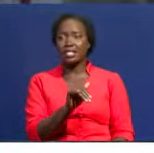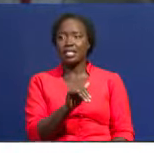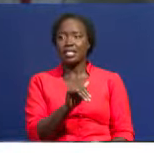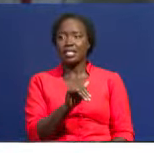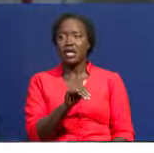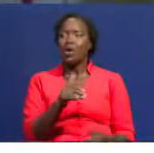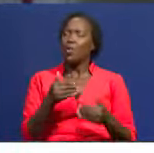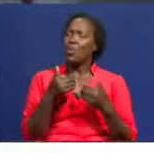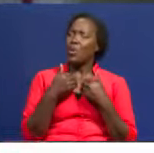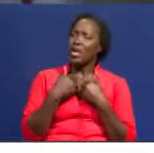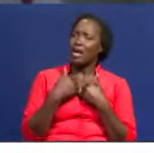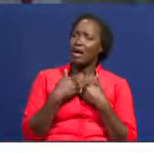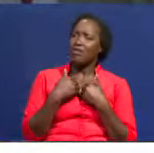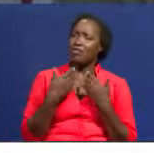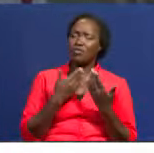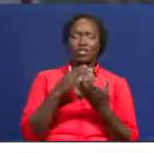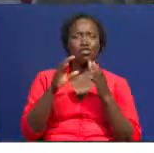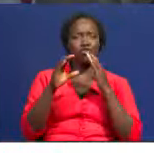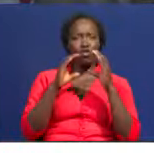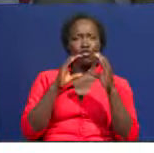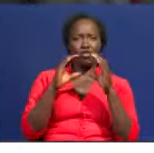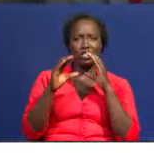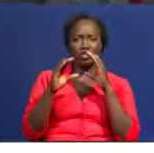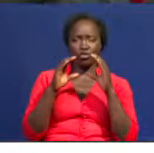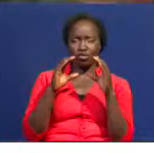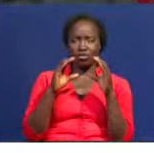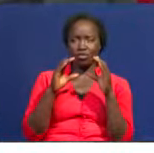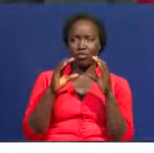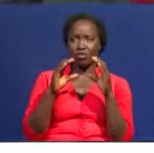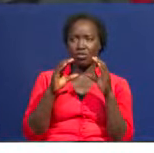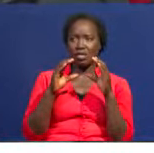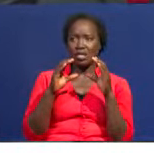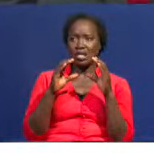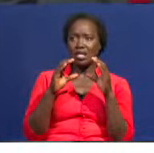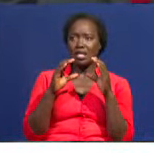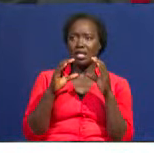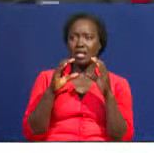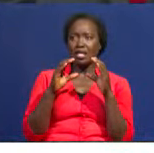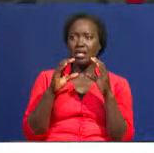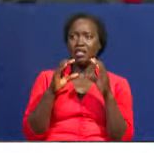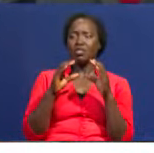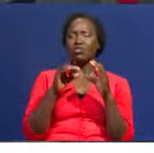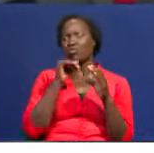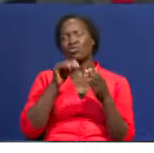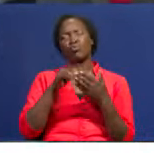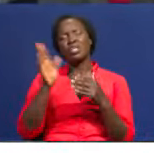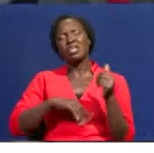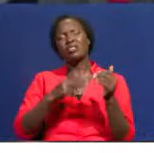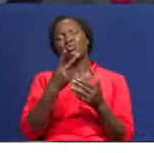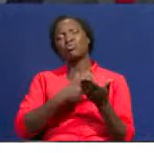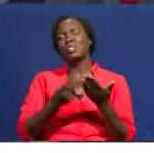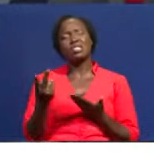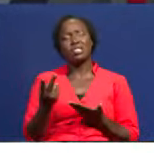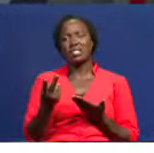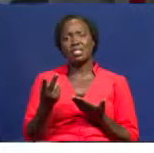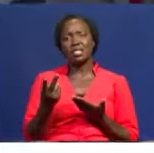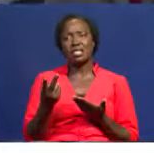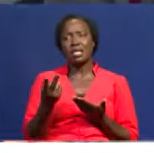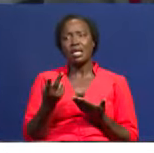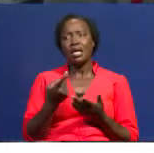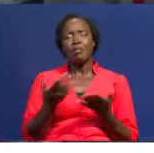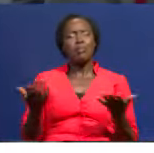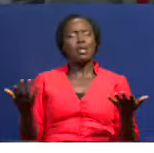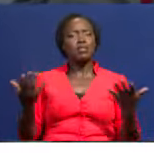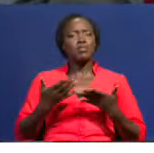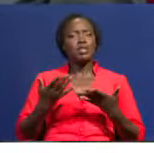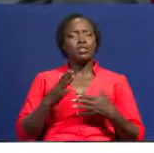we have this conversation. It may not take more than 2 weeks, but it brings